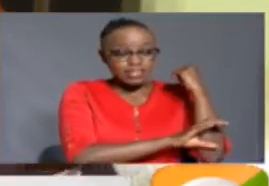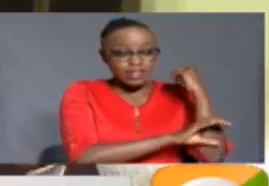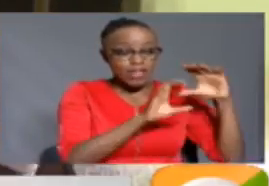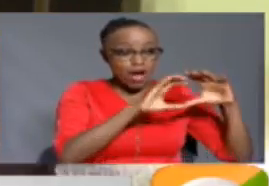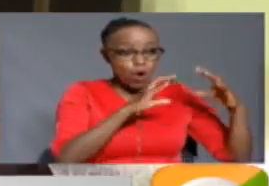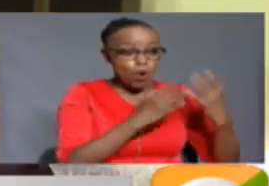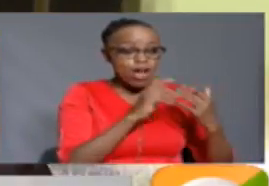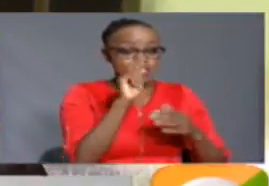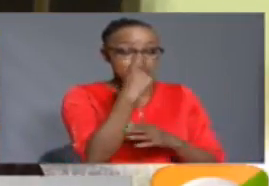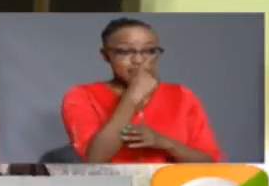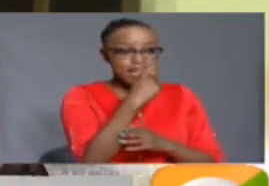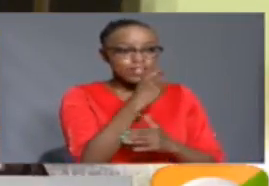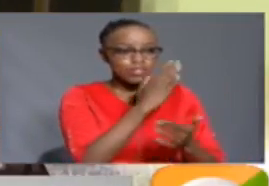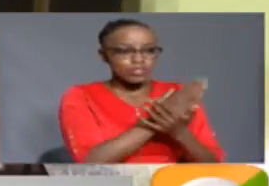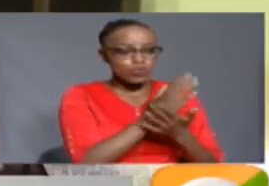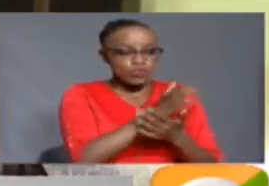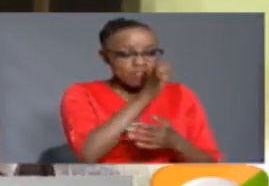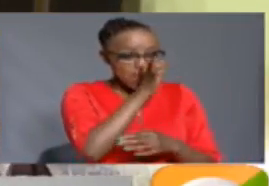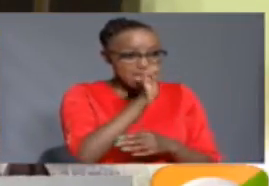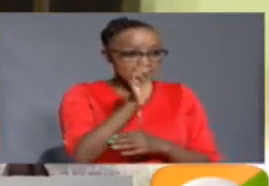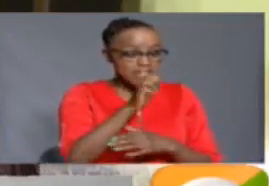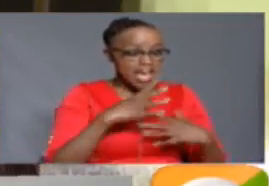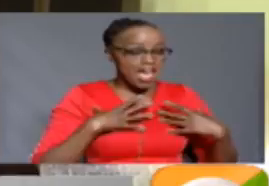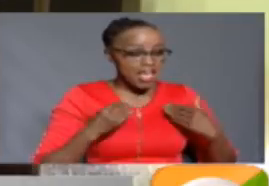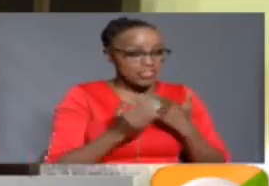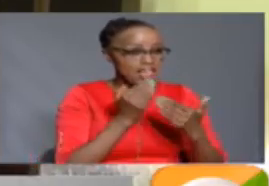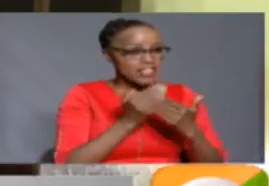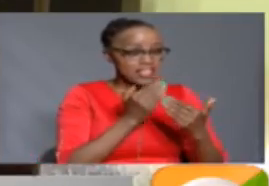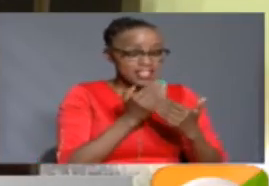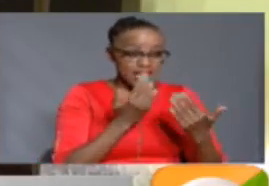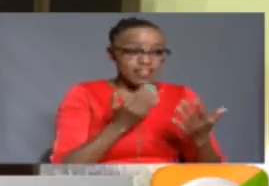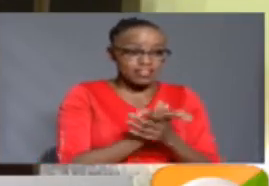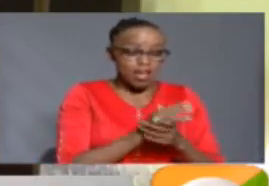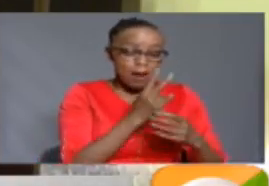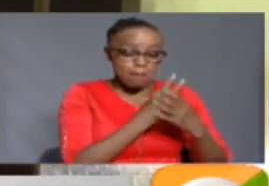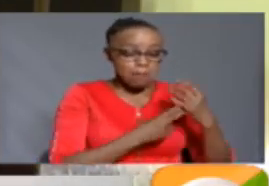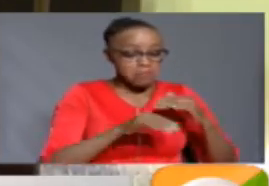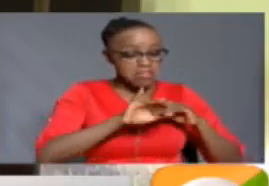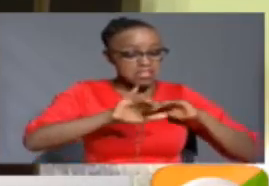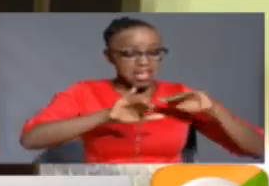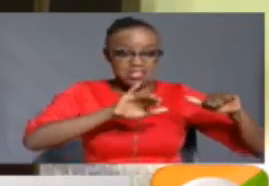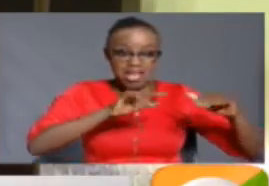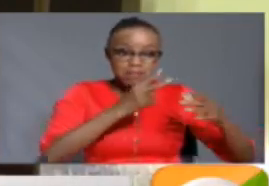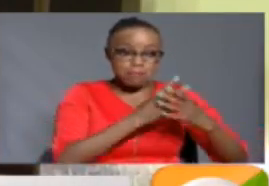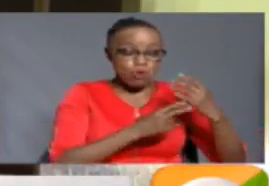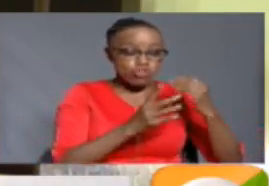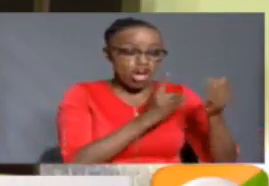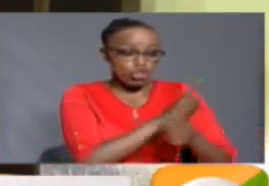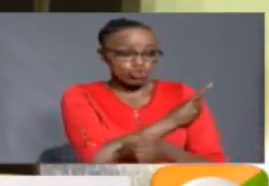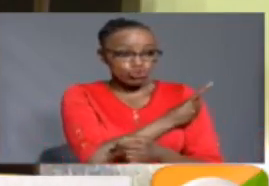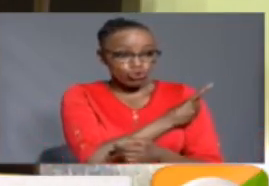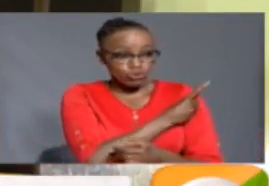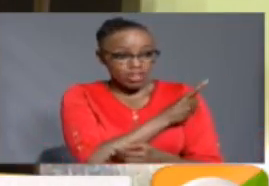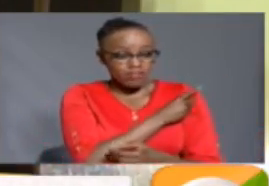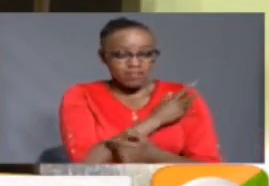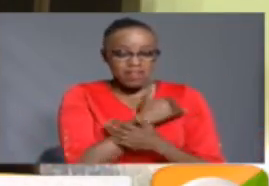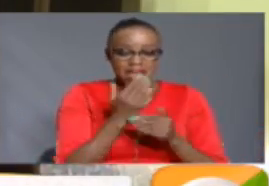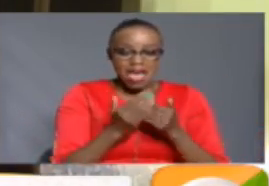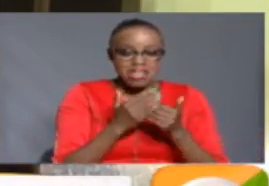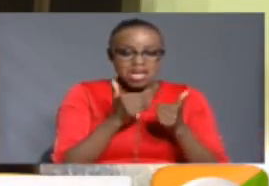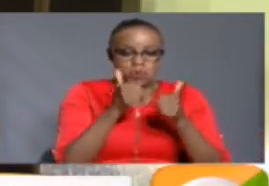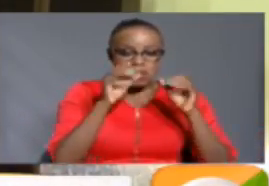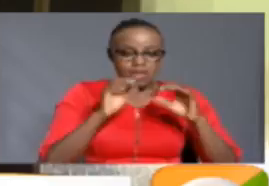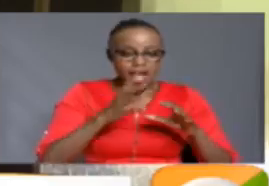of those countries that have really neglected healthcare, on both sides. Our doctors are treated badly,